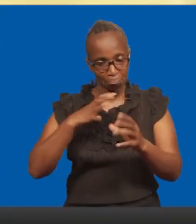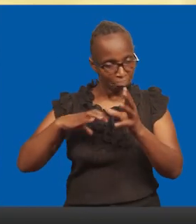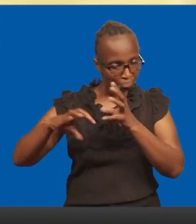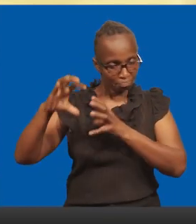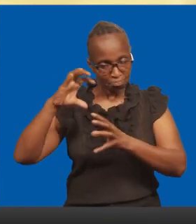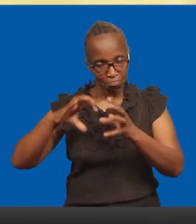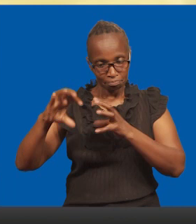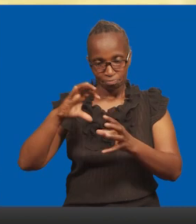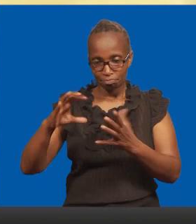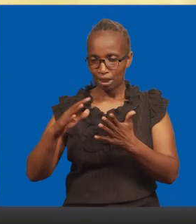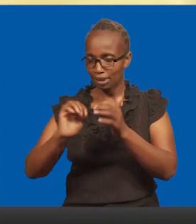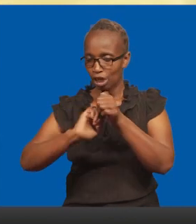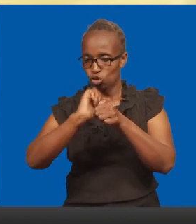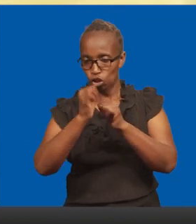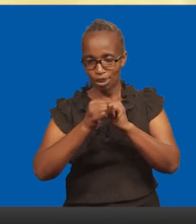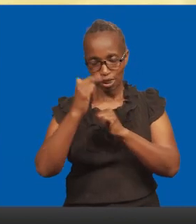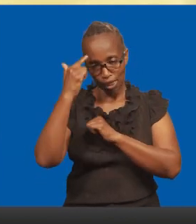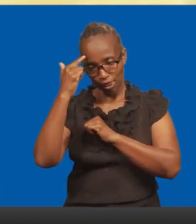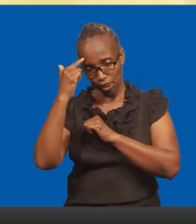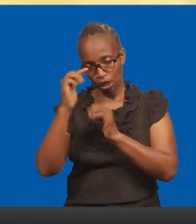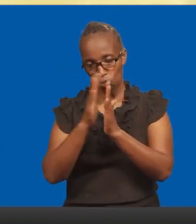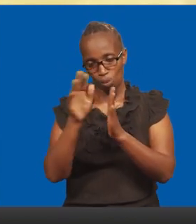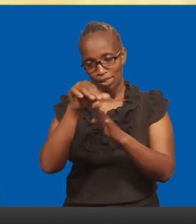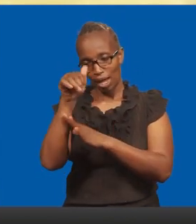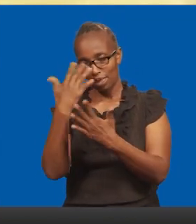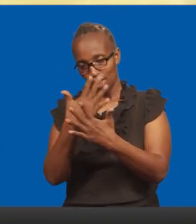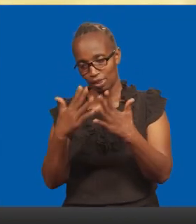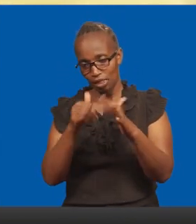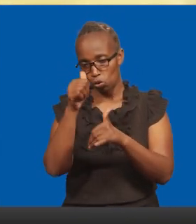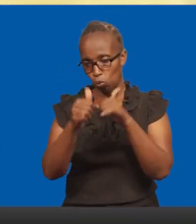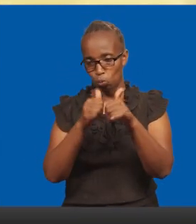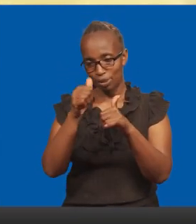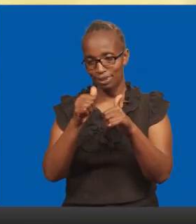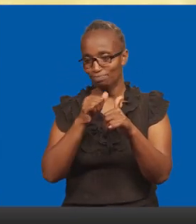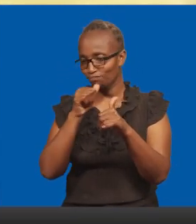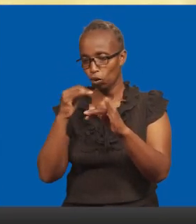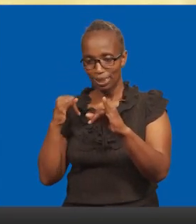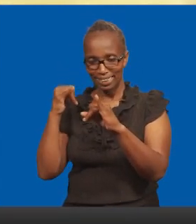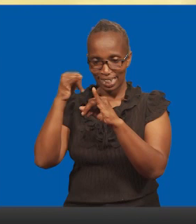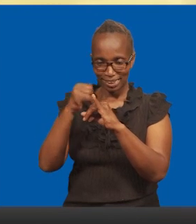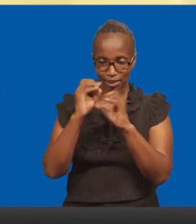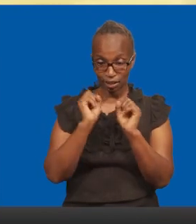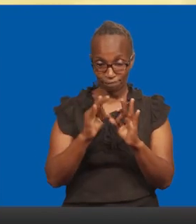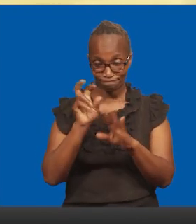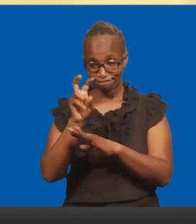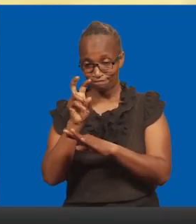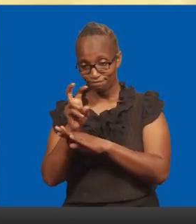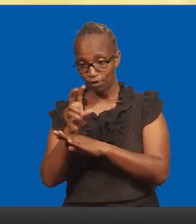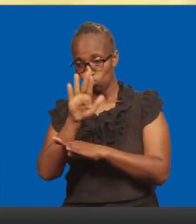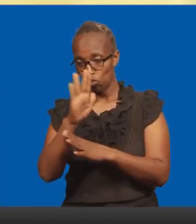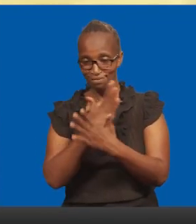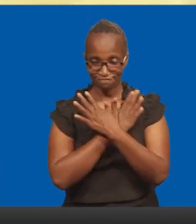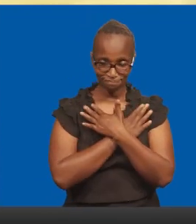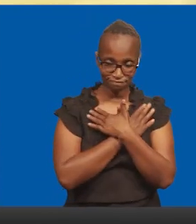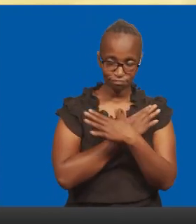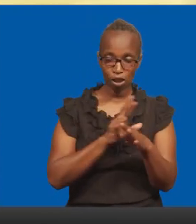they destabilize you, they mess you up, they substitute your thinking by something else that was not intended for